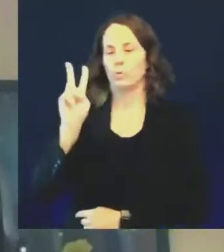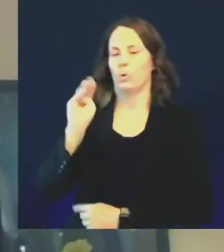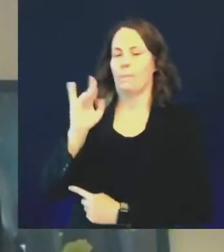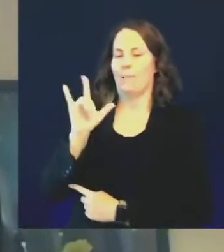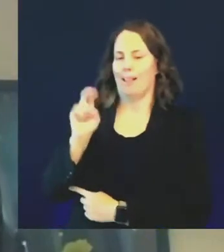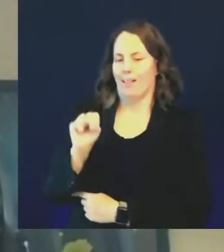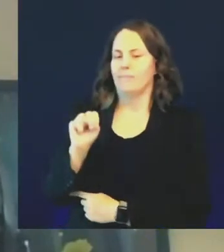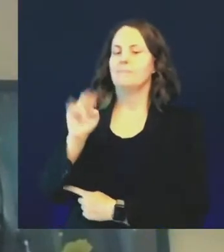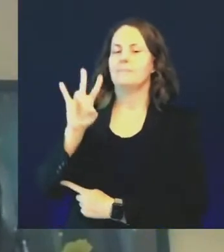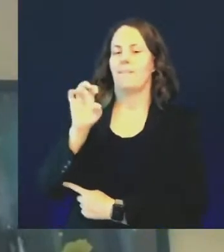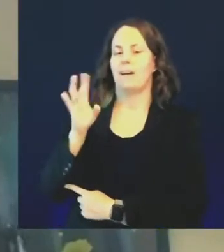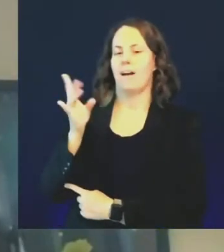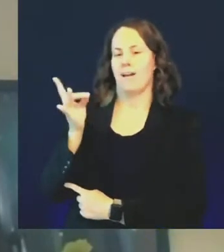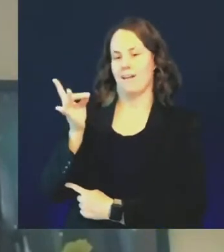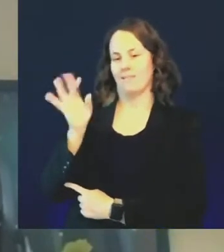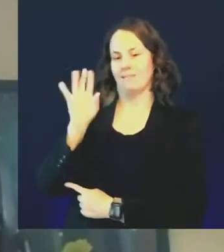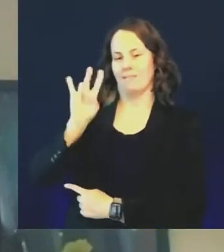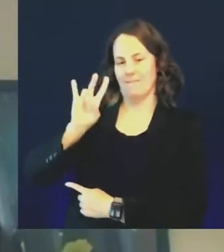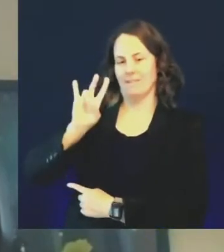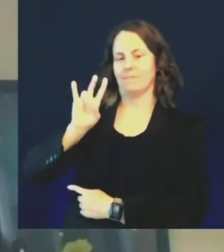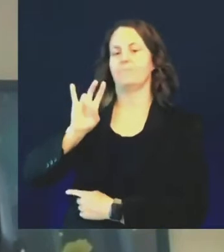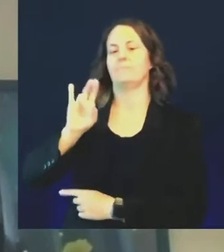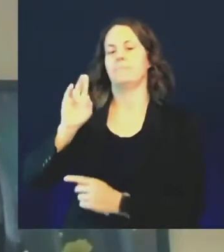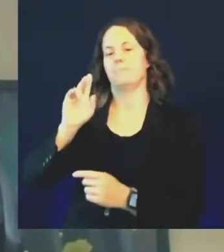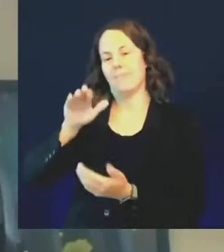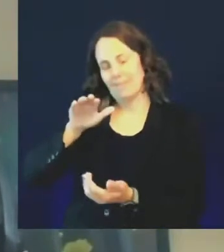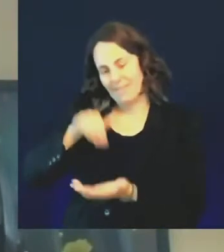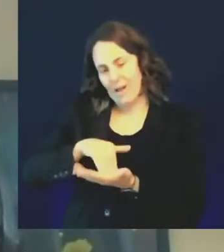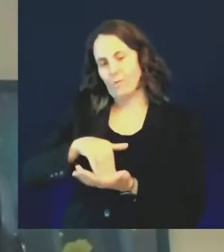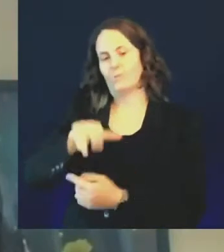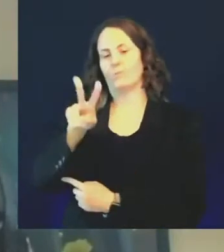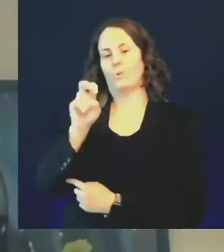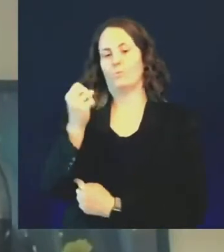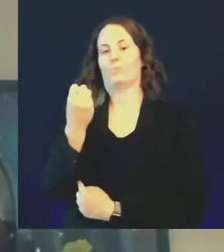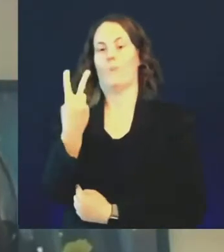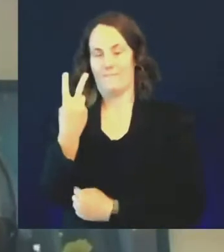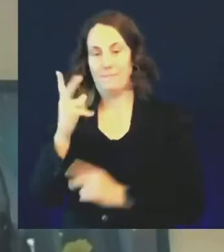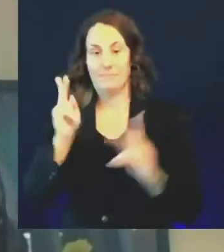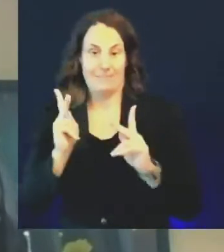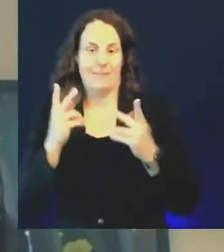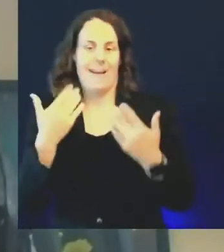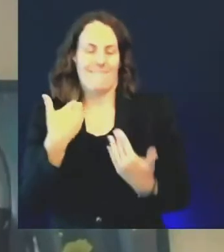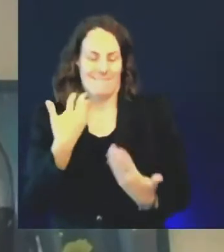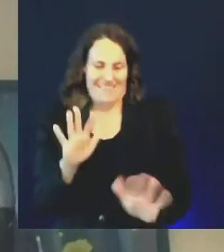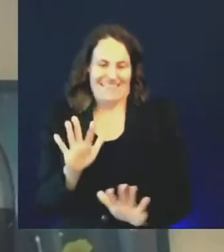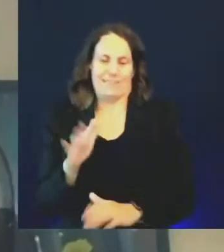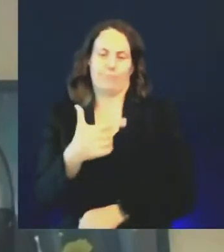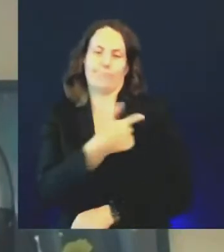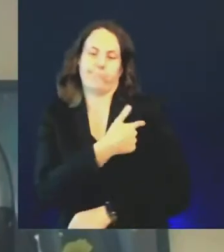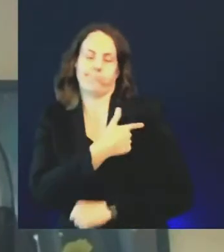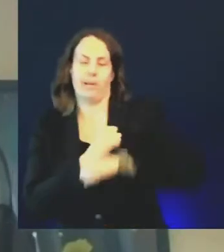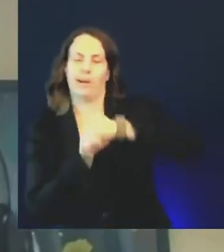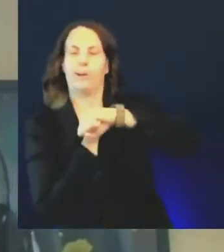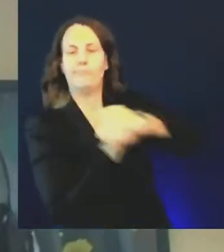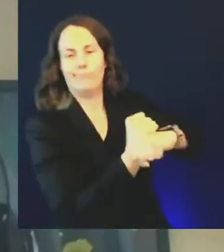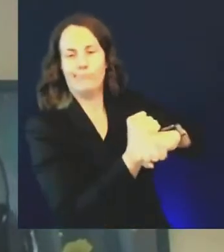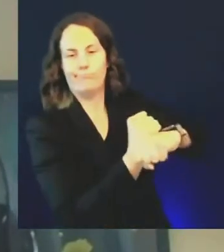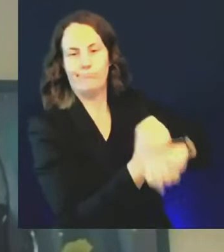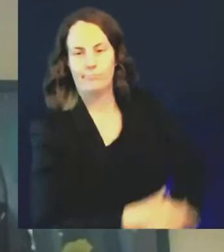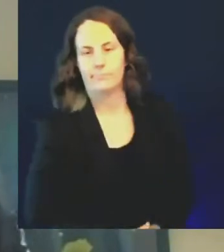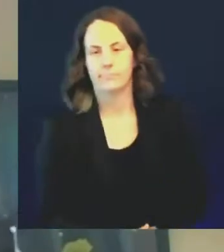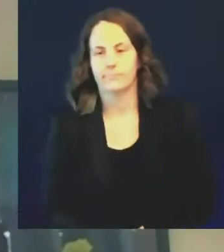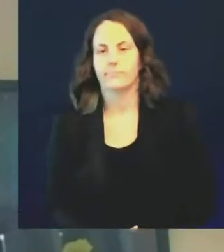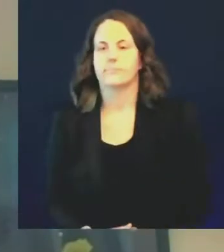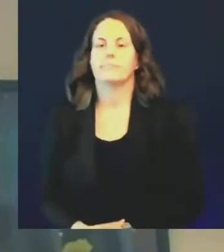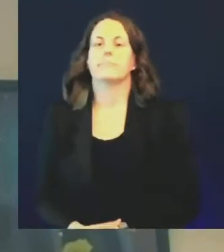2,787,212 Wisconsin residents have completed their series. So now let me share my screen so you